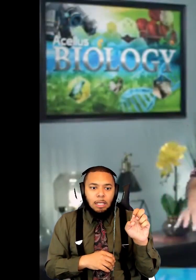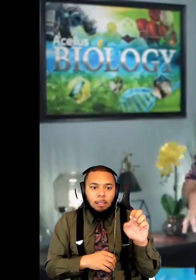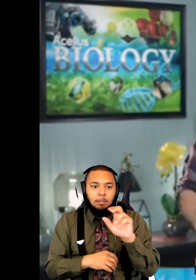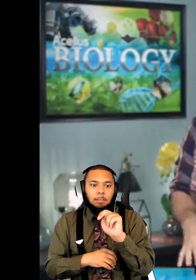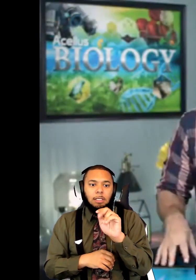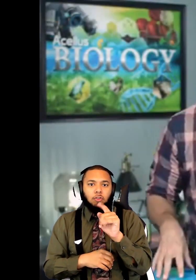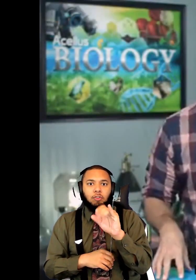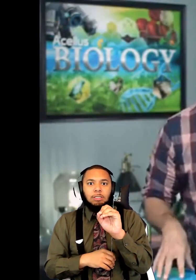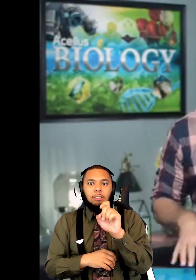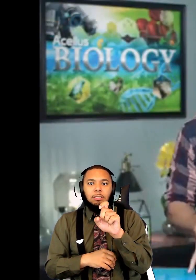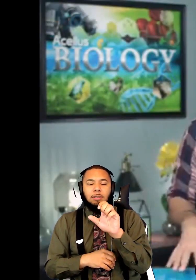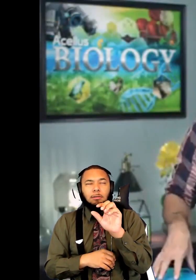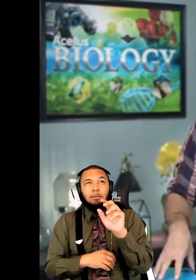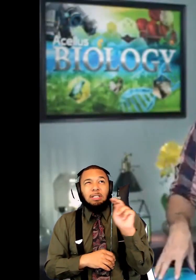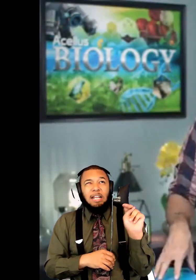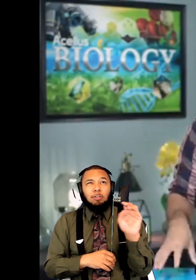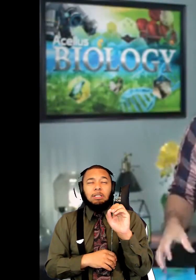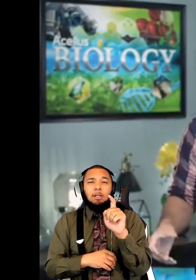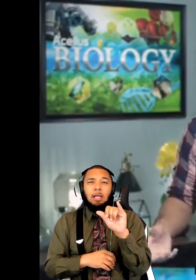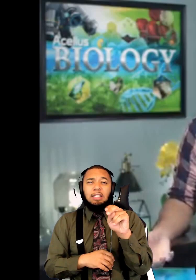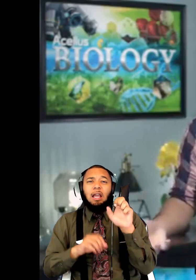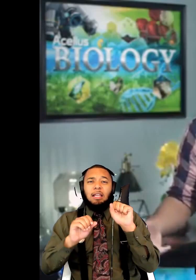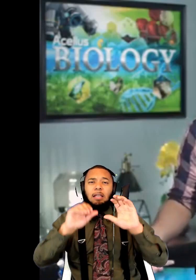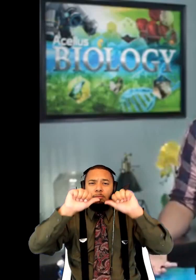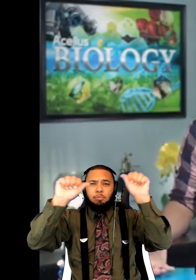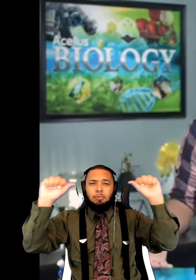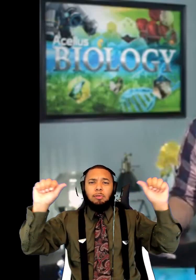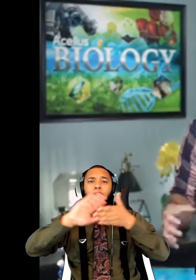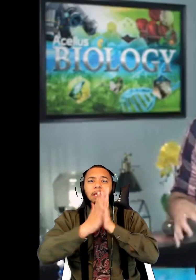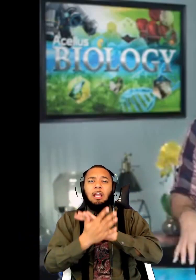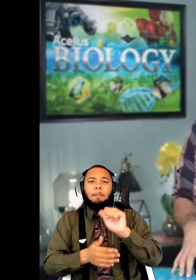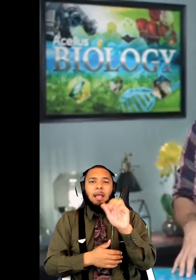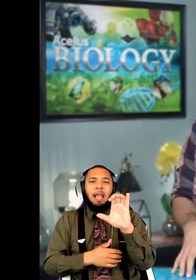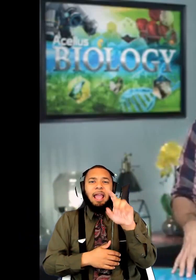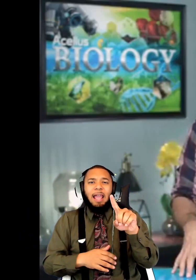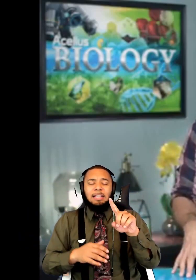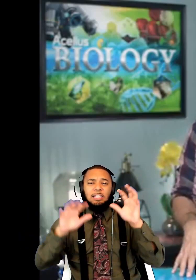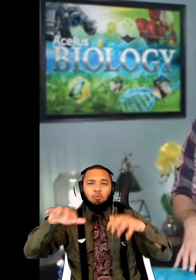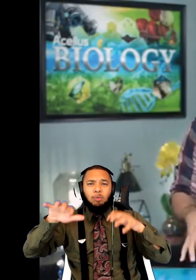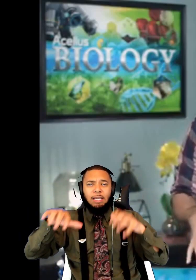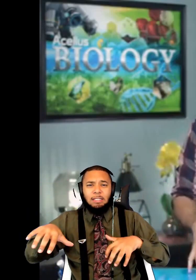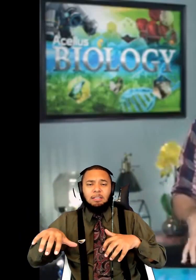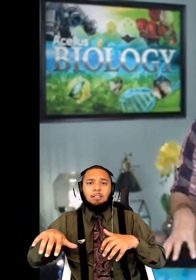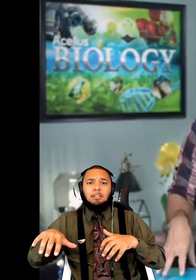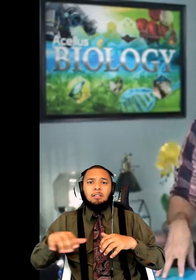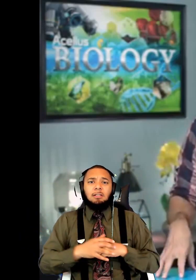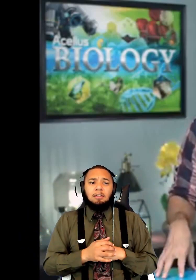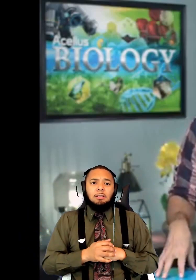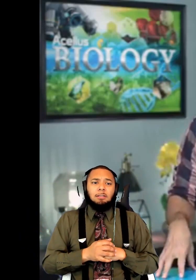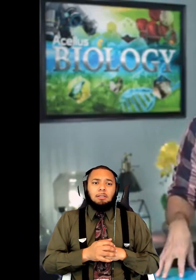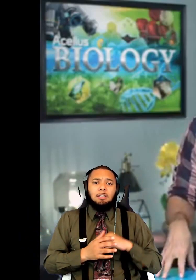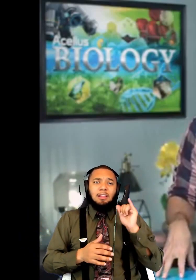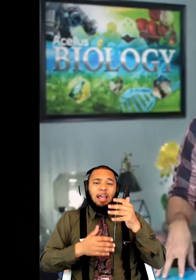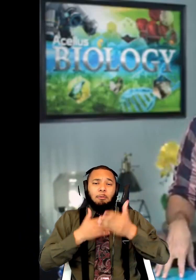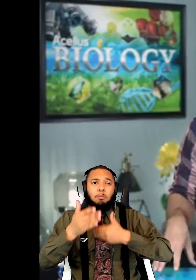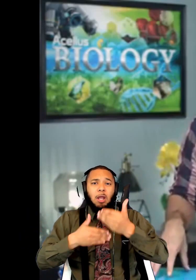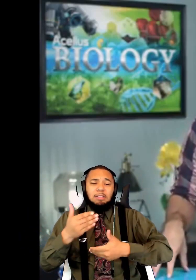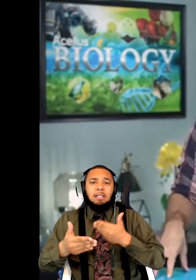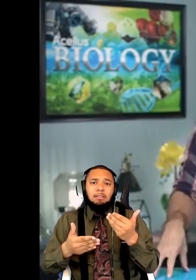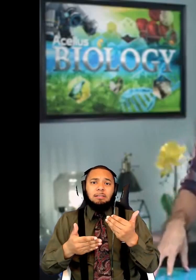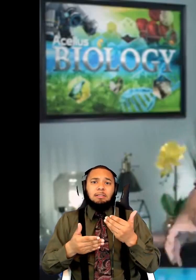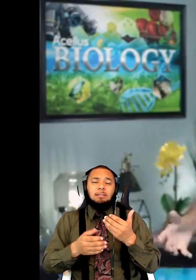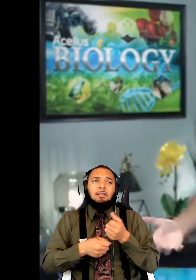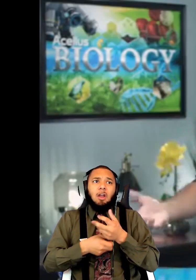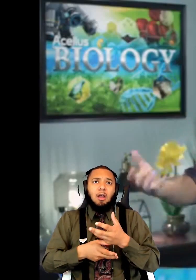two chemicals, they go up into the atmosphere and there they combine with water and oxygen, and that goes through a process that